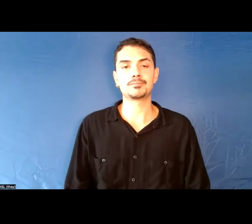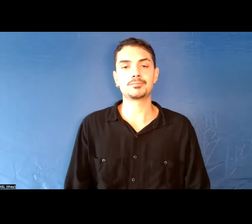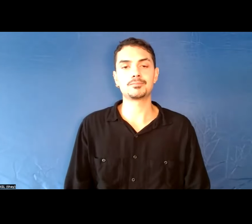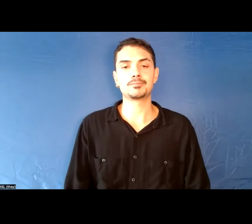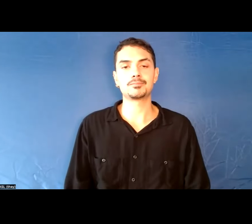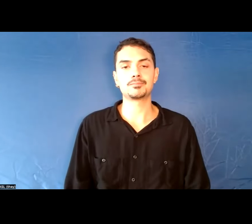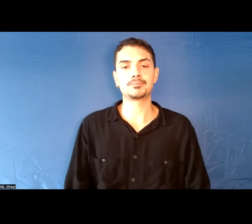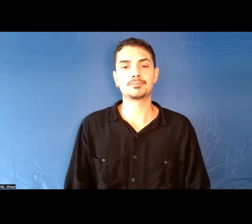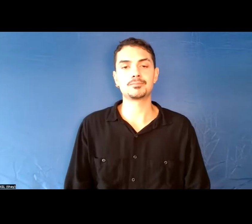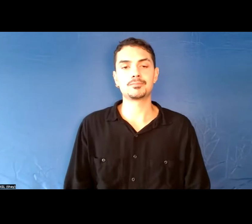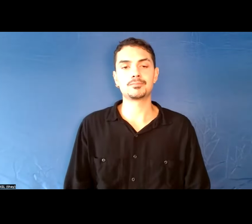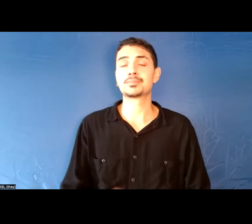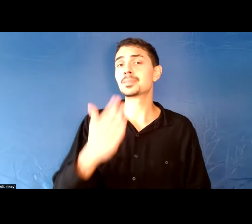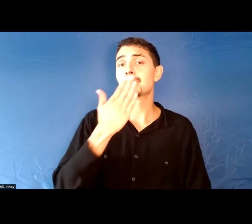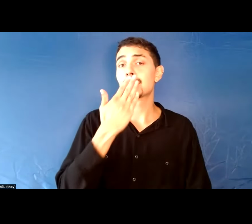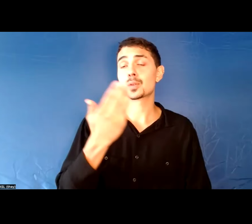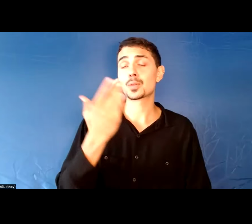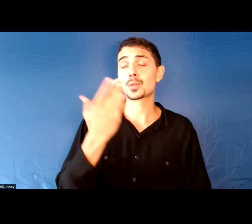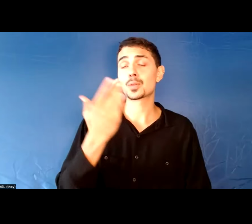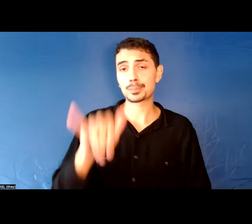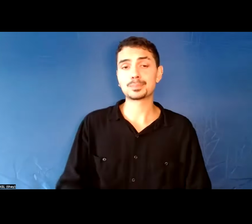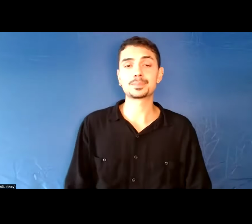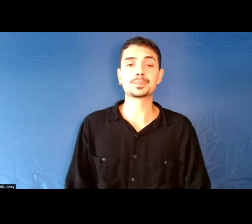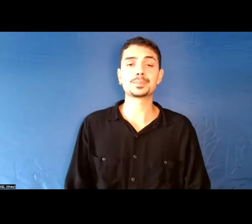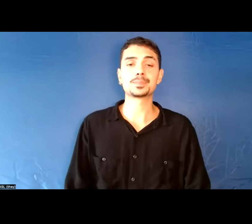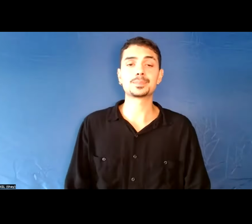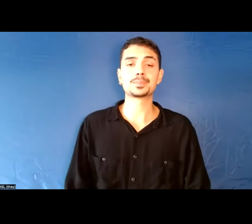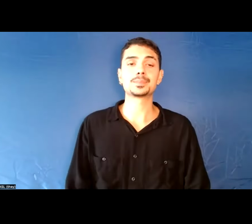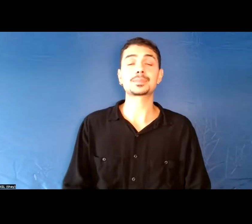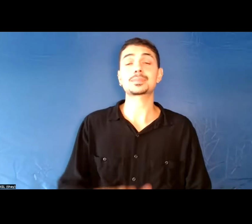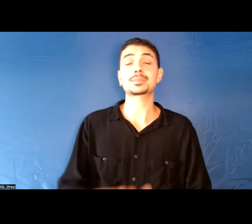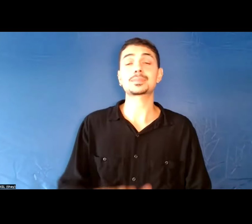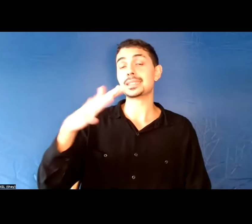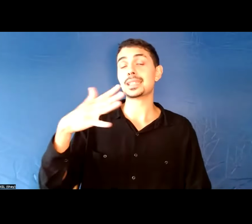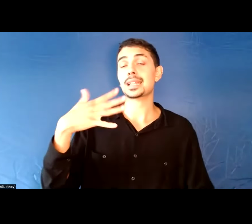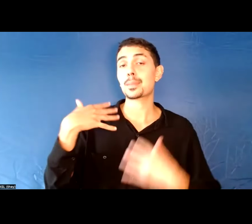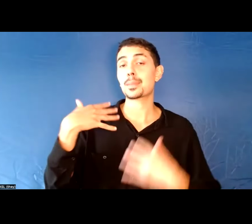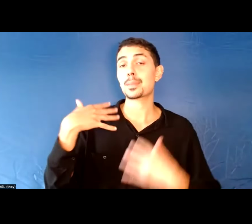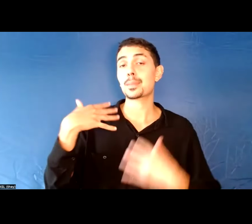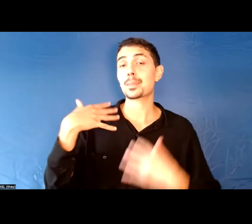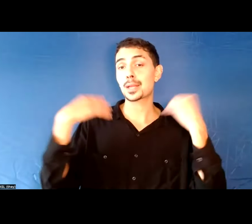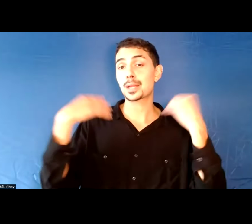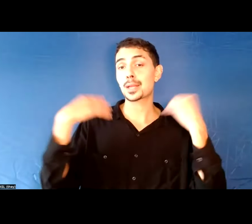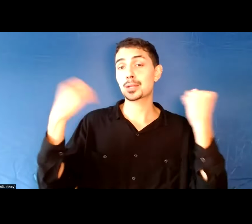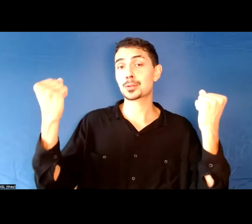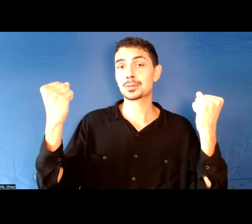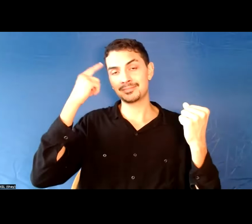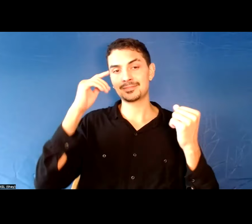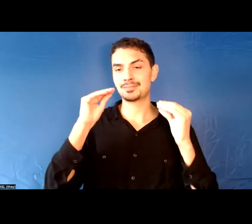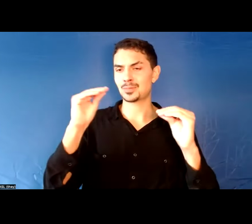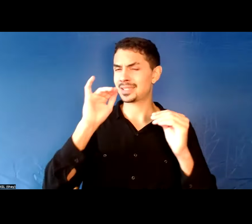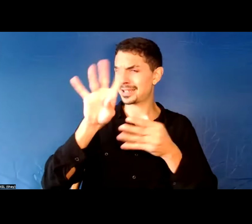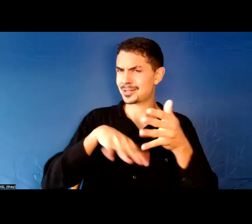So thank you for that. That is the mental health module. Was that scheduled for